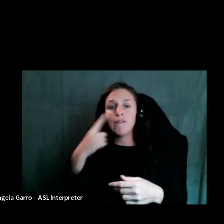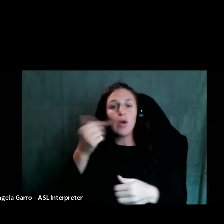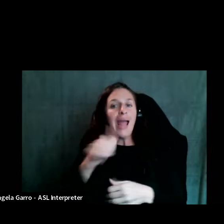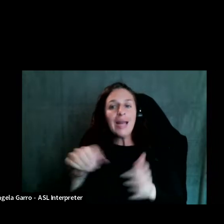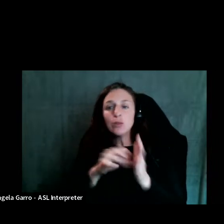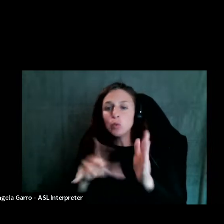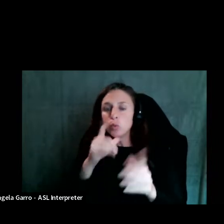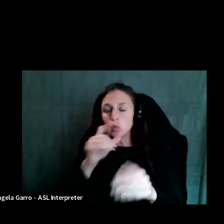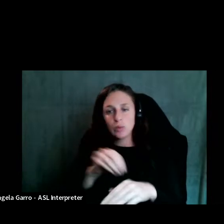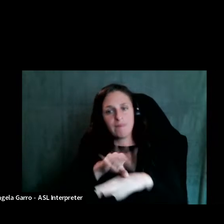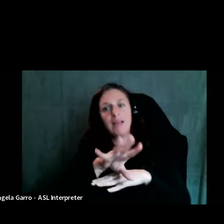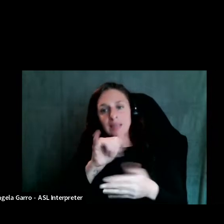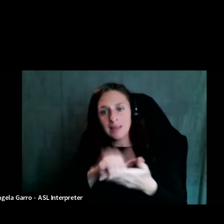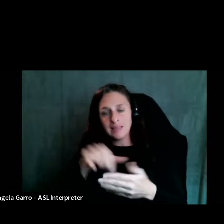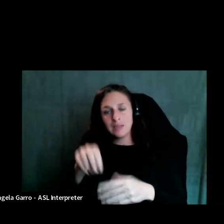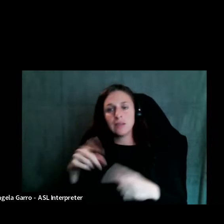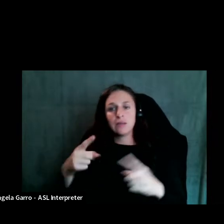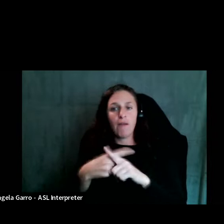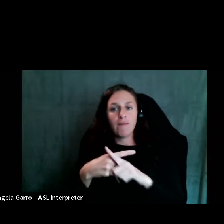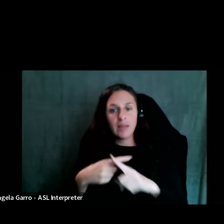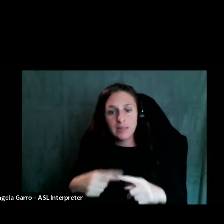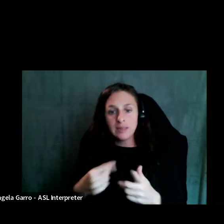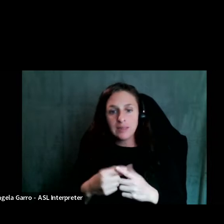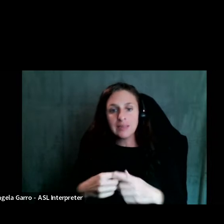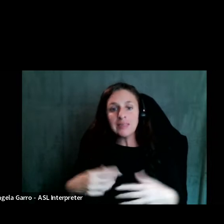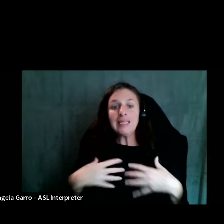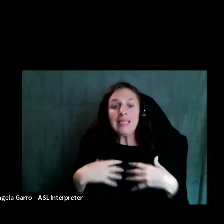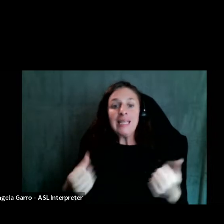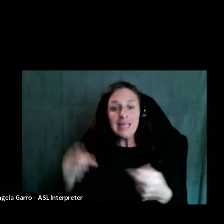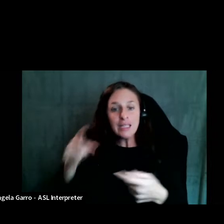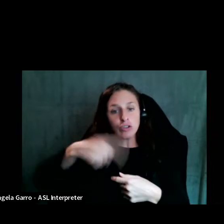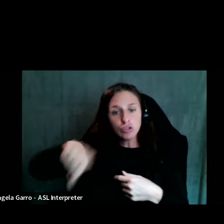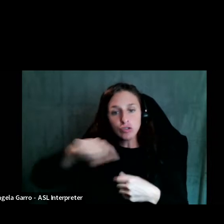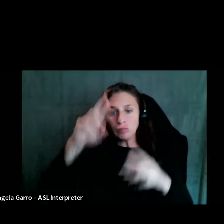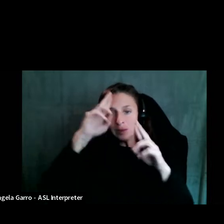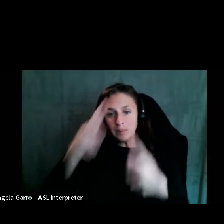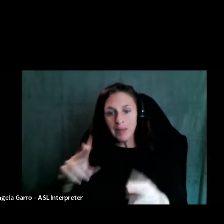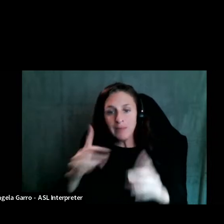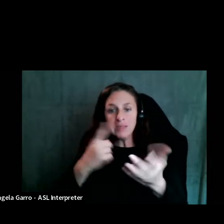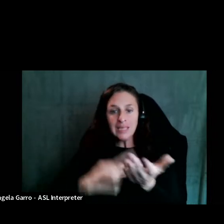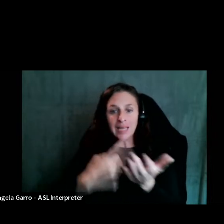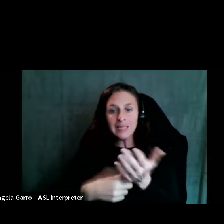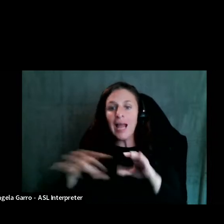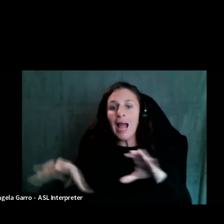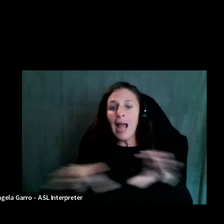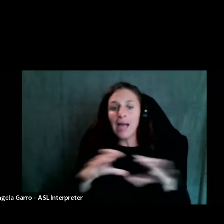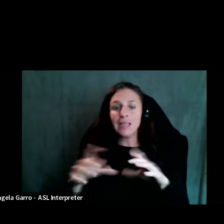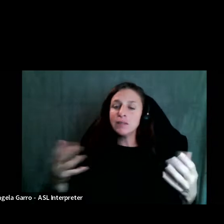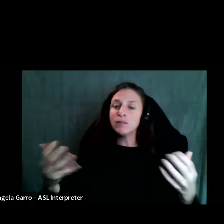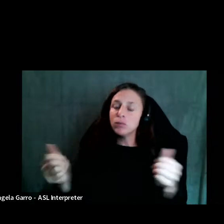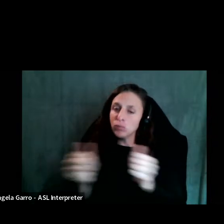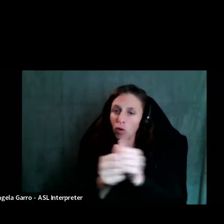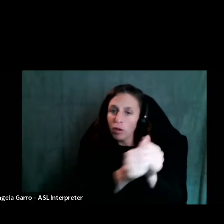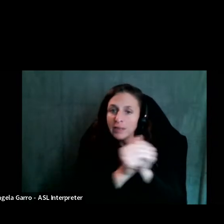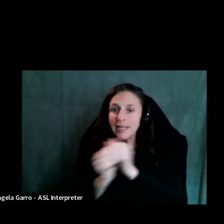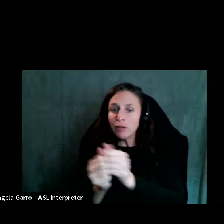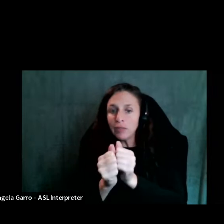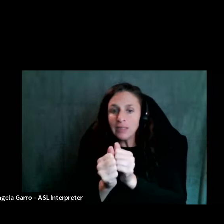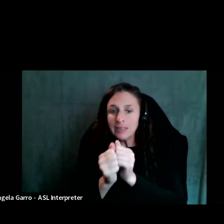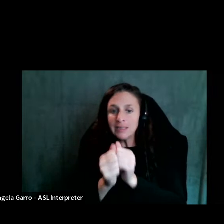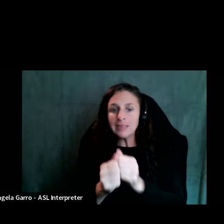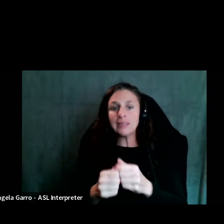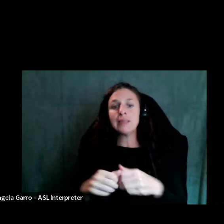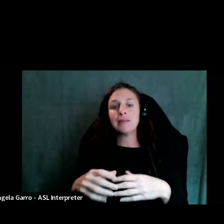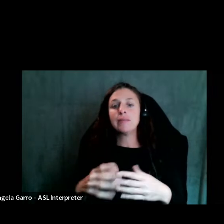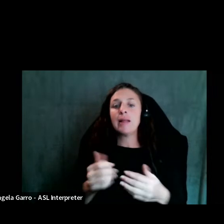conflict. Healing circles, respectful discussions, acts of solidarity and peace. Help them lead the way